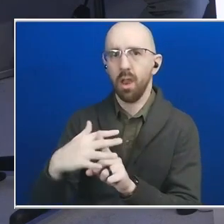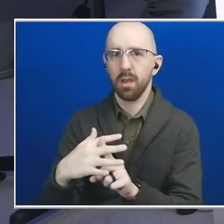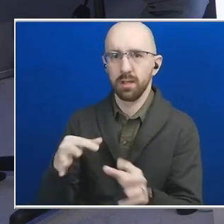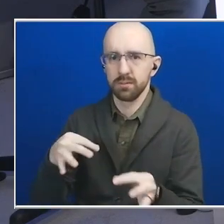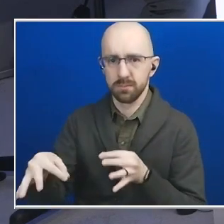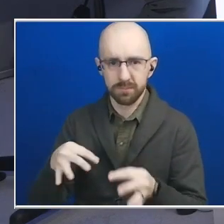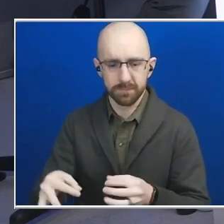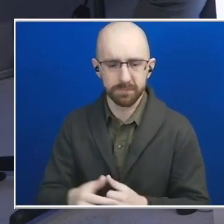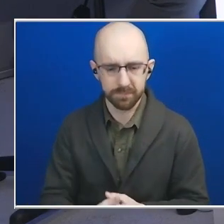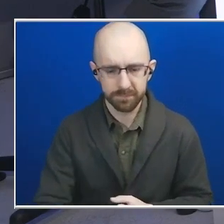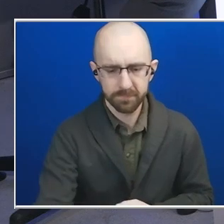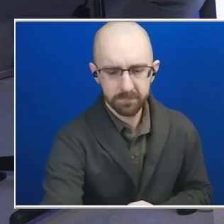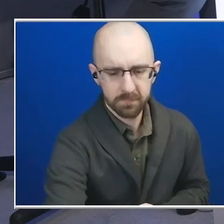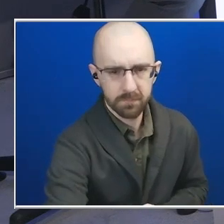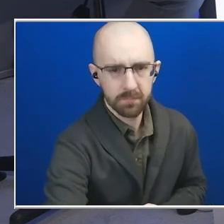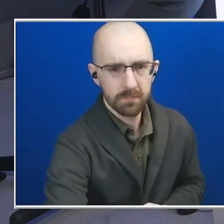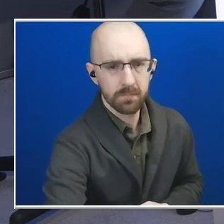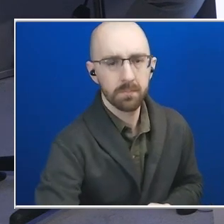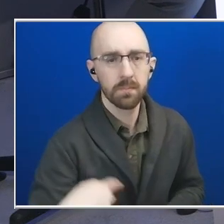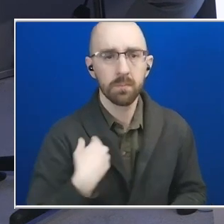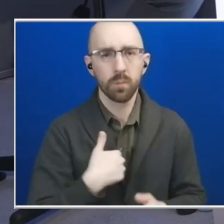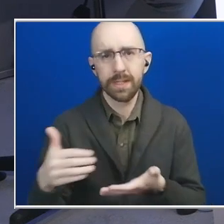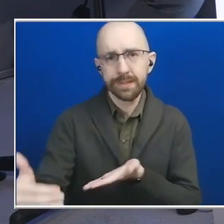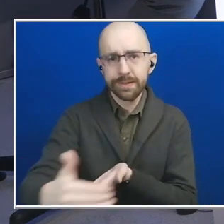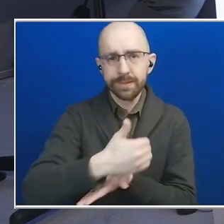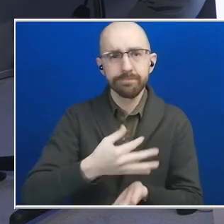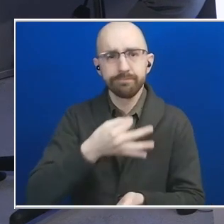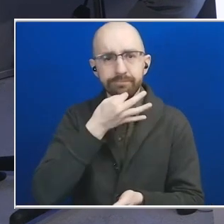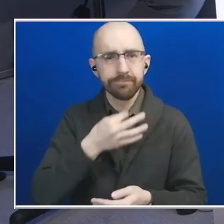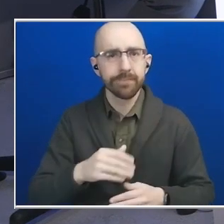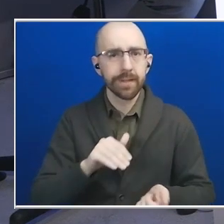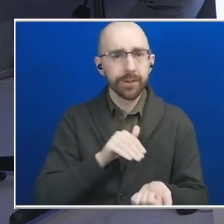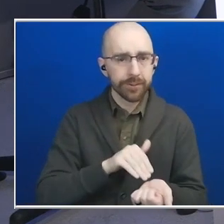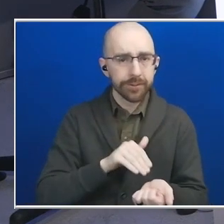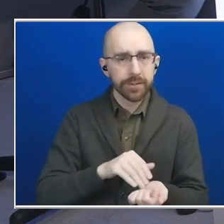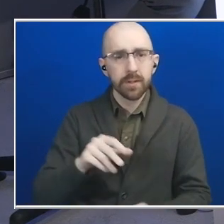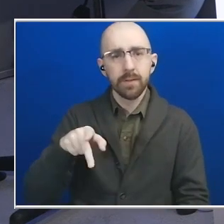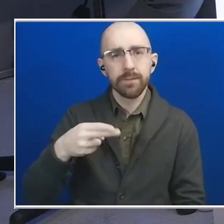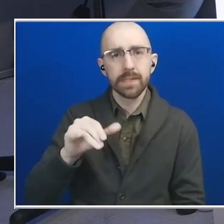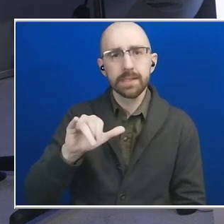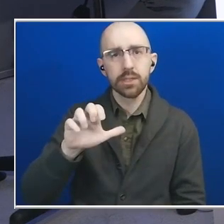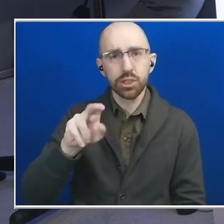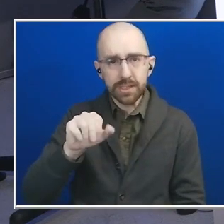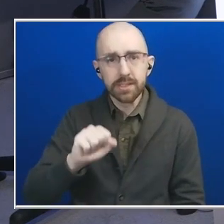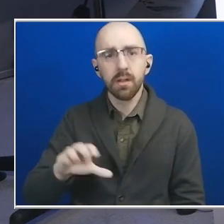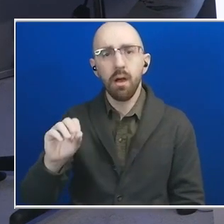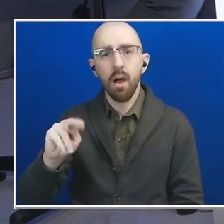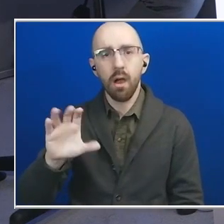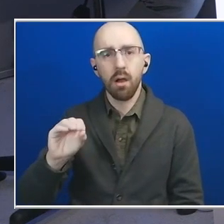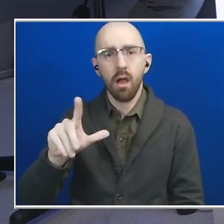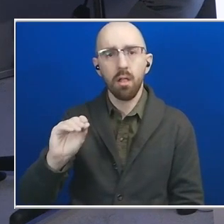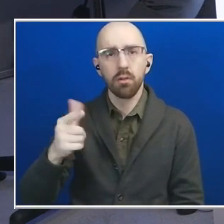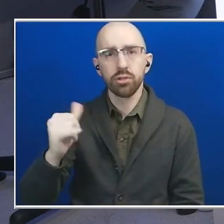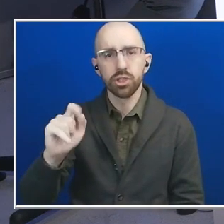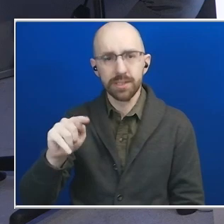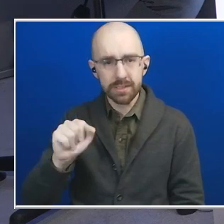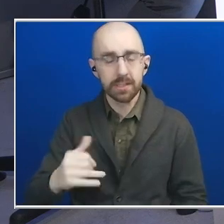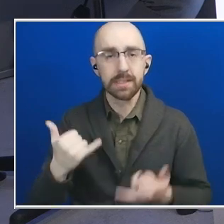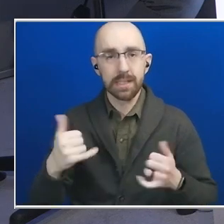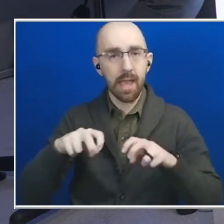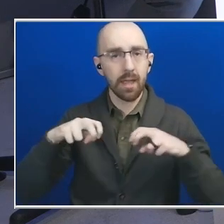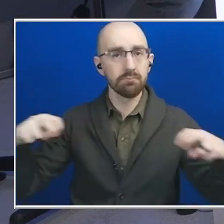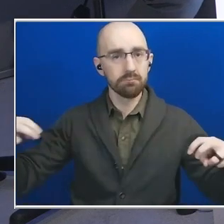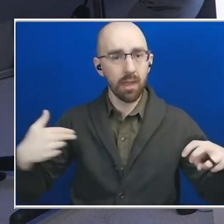We've gathered expert physicians and oncologists to discuss the biggest headlines from their different specialties. At the desk with me today is Dr. Will